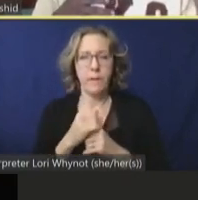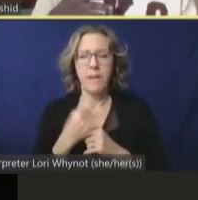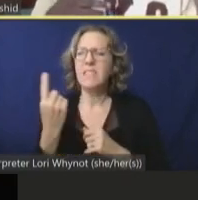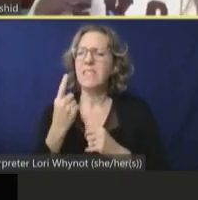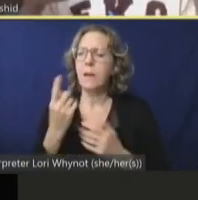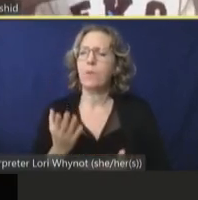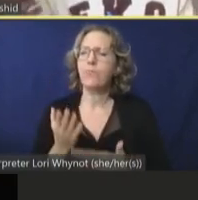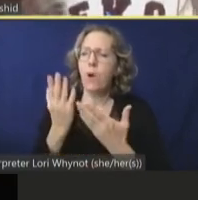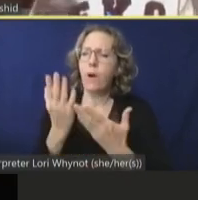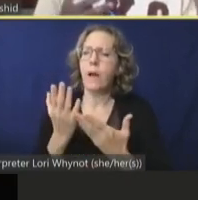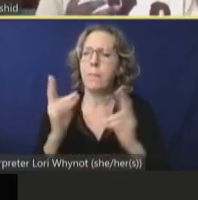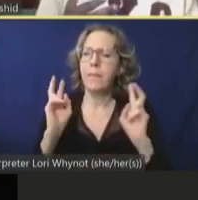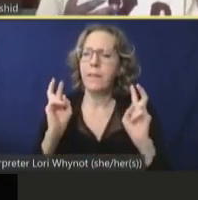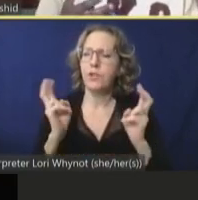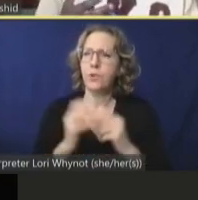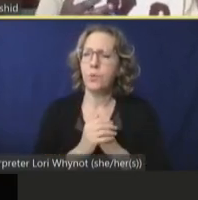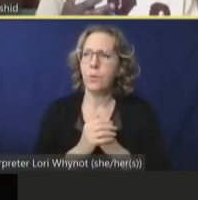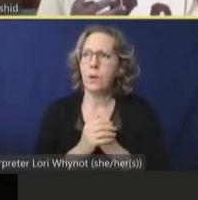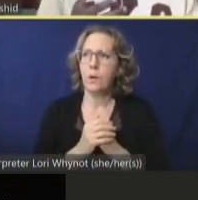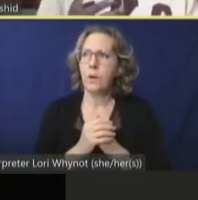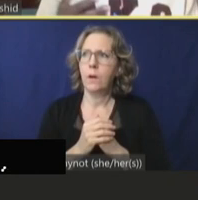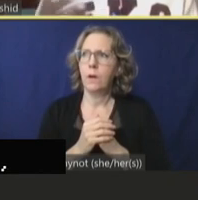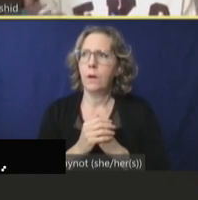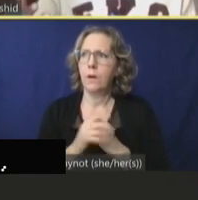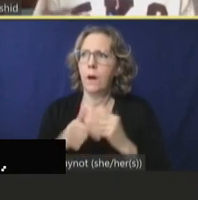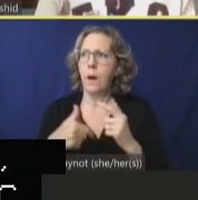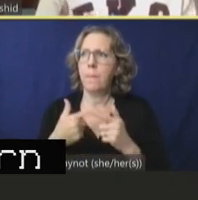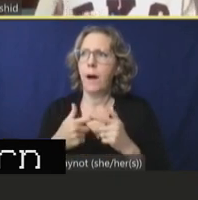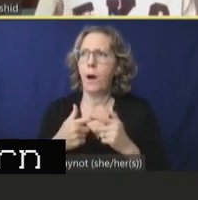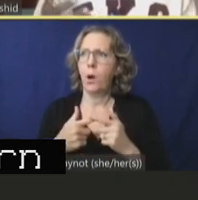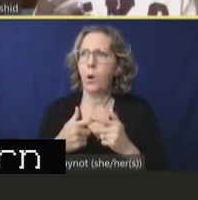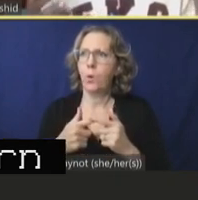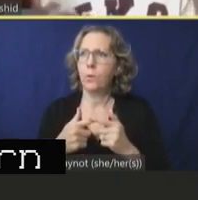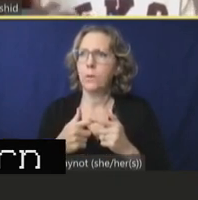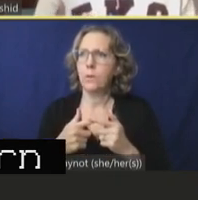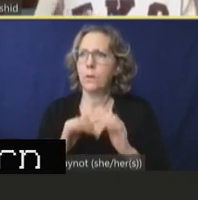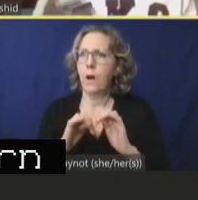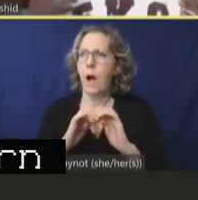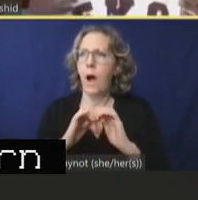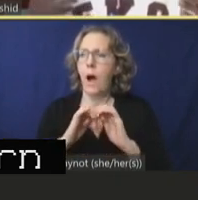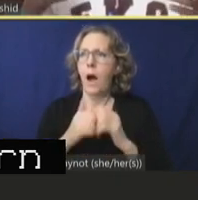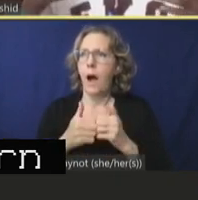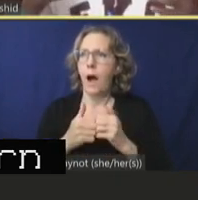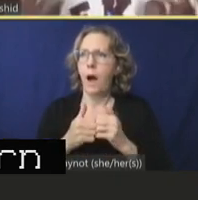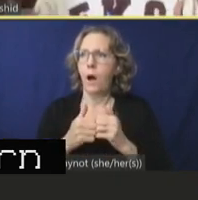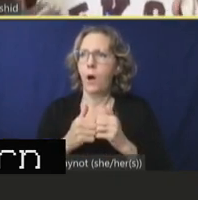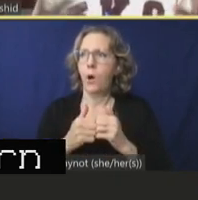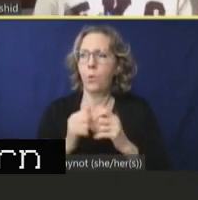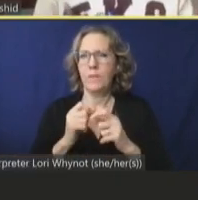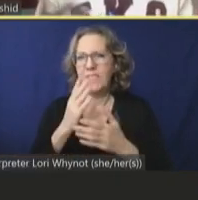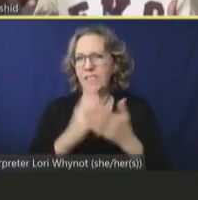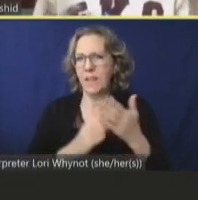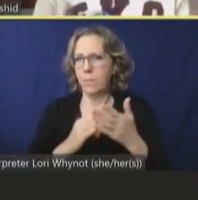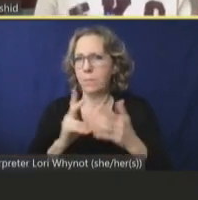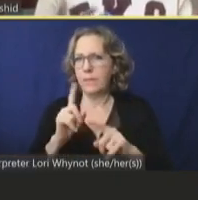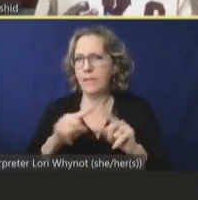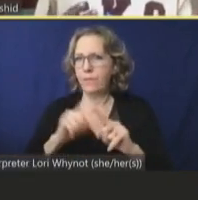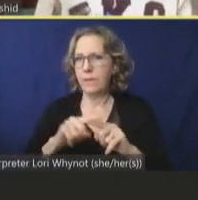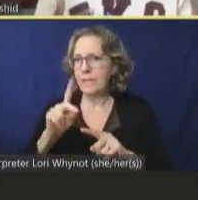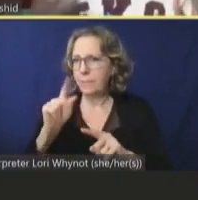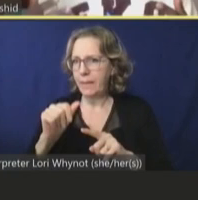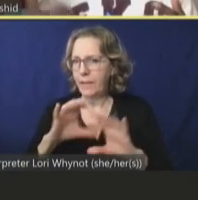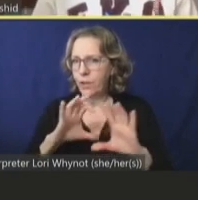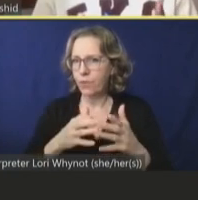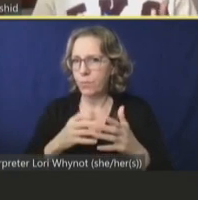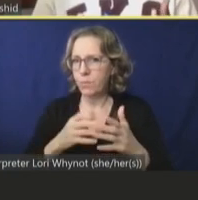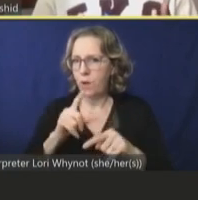far different disabilities are arranged and organized to enjoy the event without any